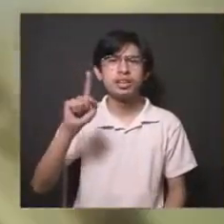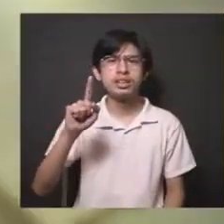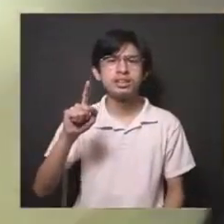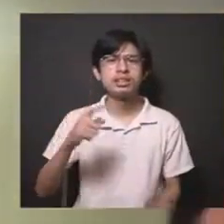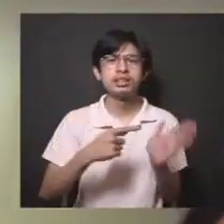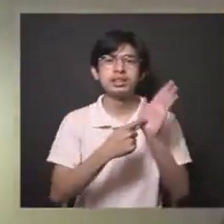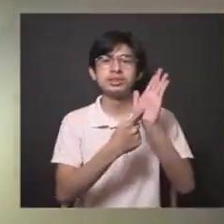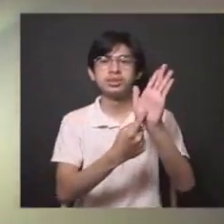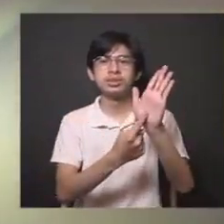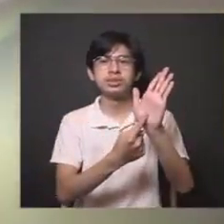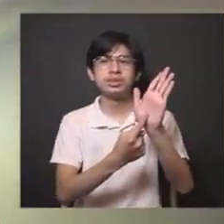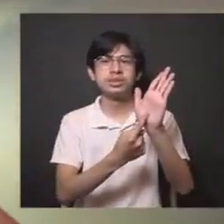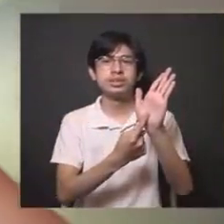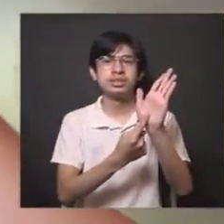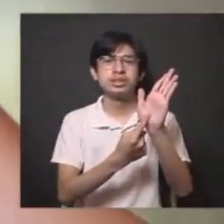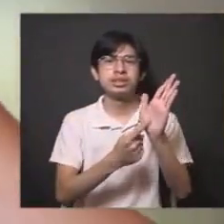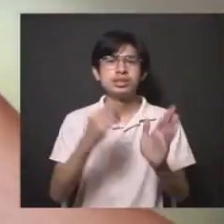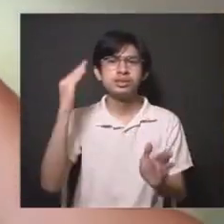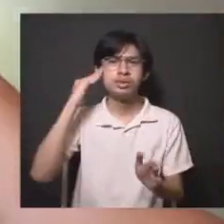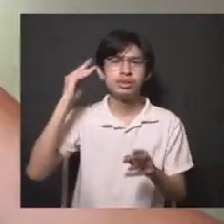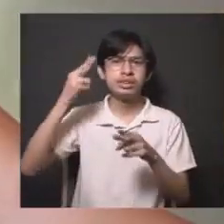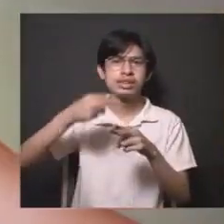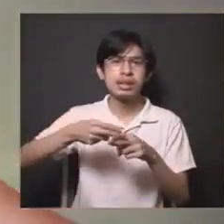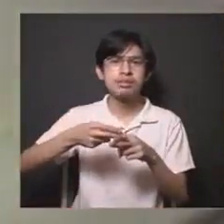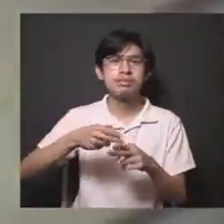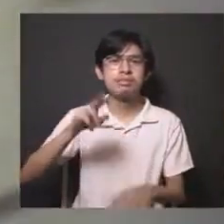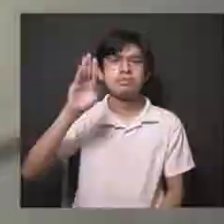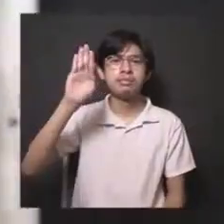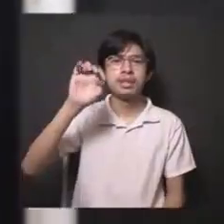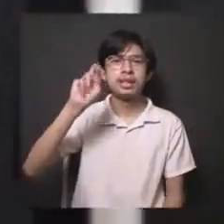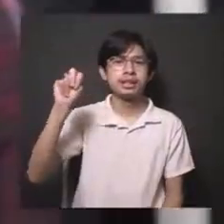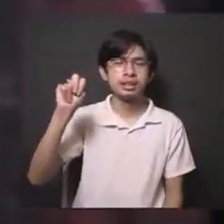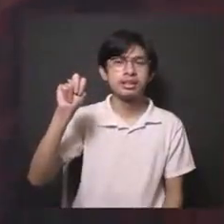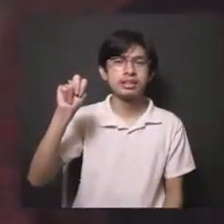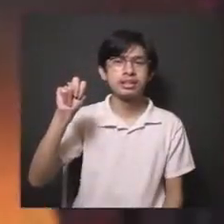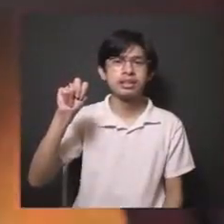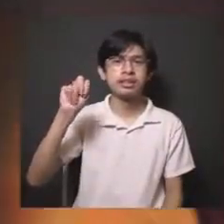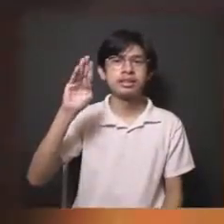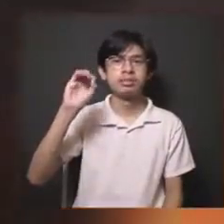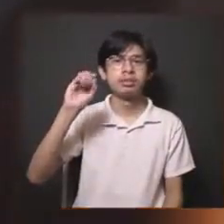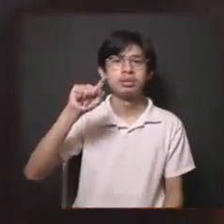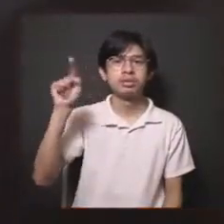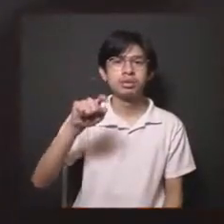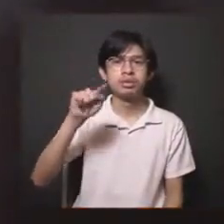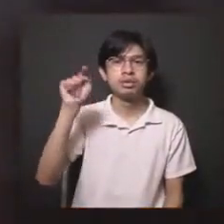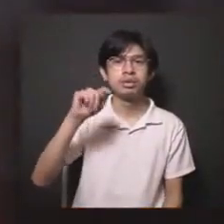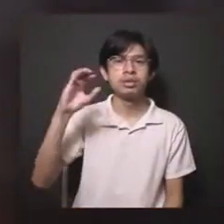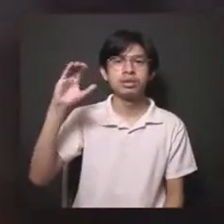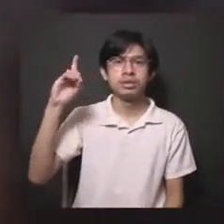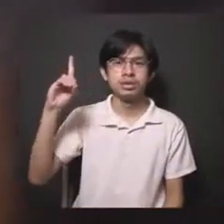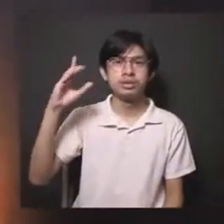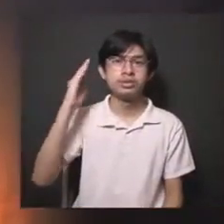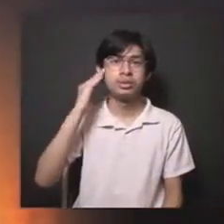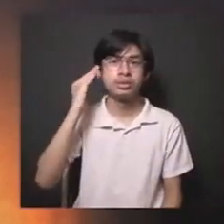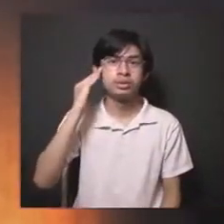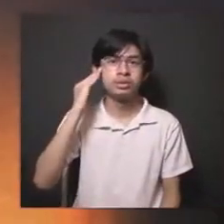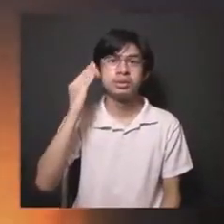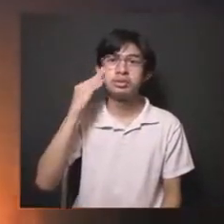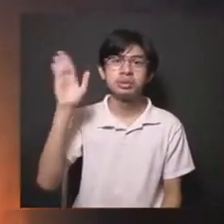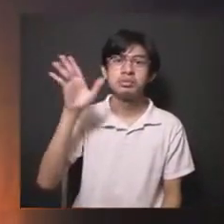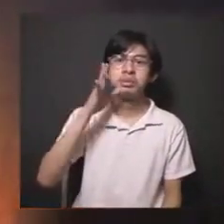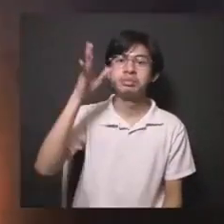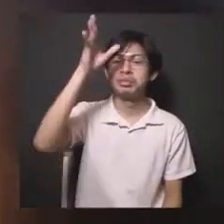It's called Bean Boozled. Raise your hand if you know this. Bean Boozled. Okay, if your parents don't know this, can you please explain to them what this